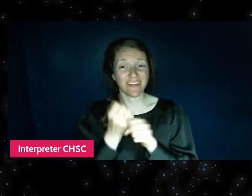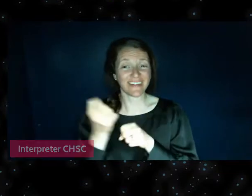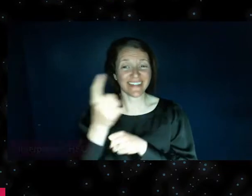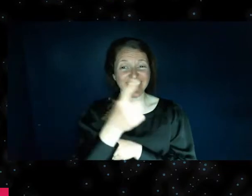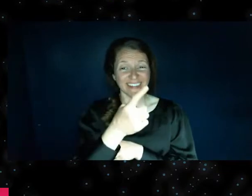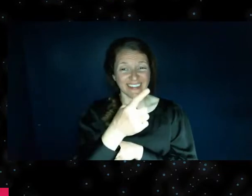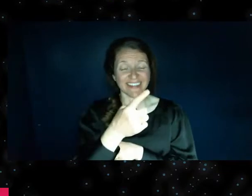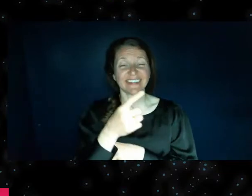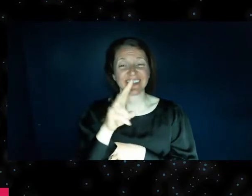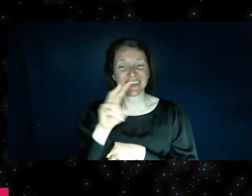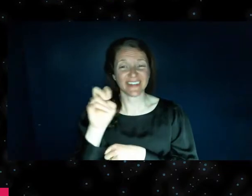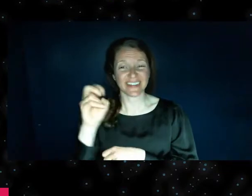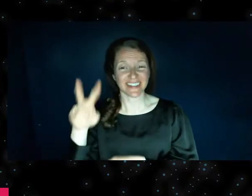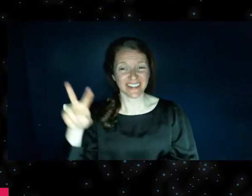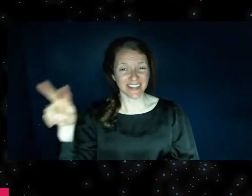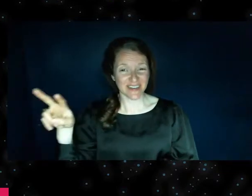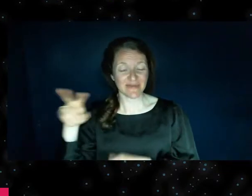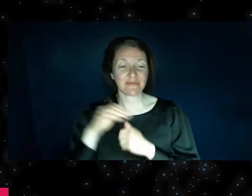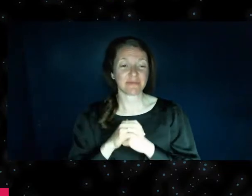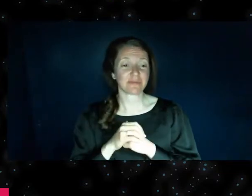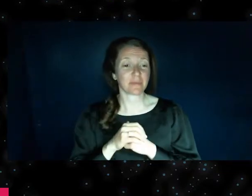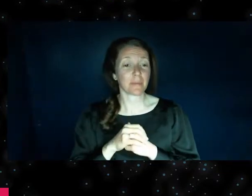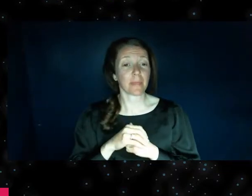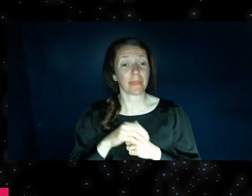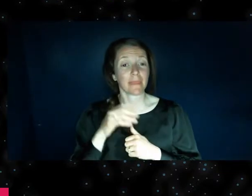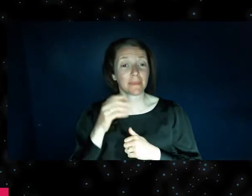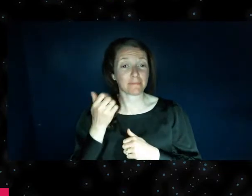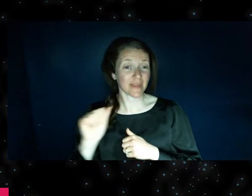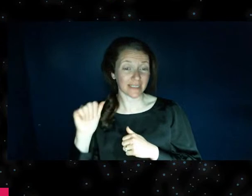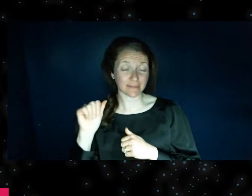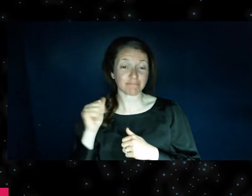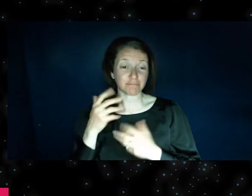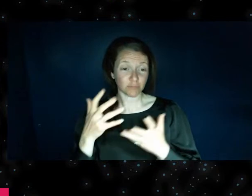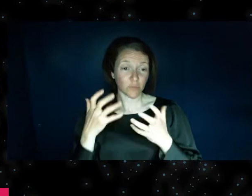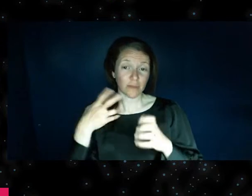should email our virtual events manager,